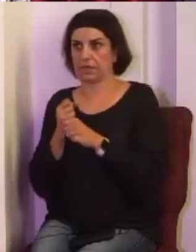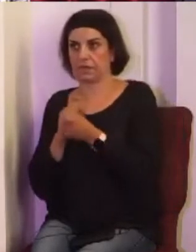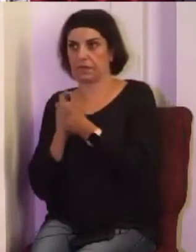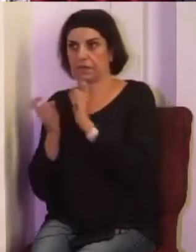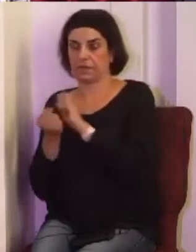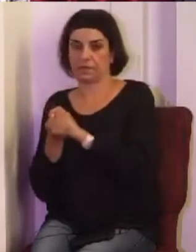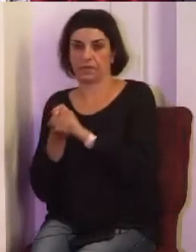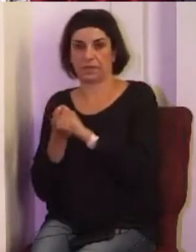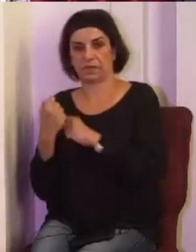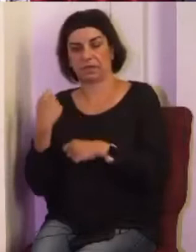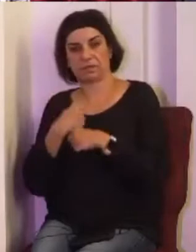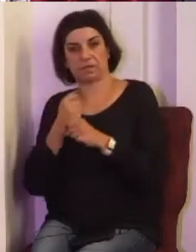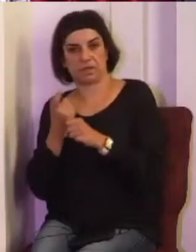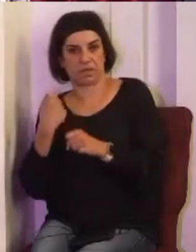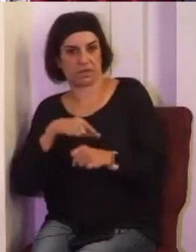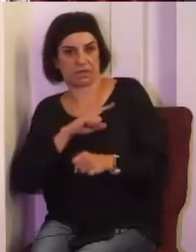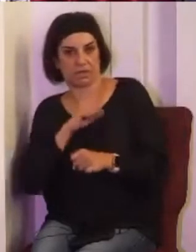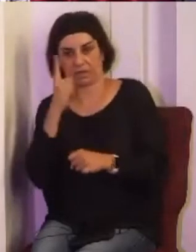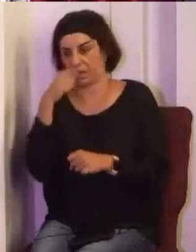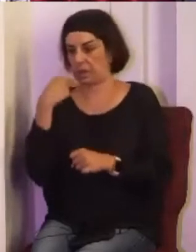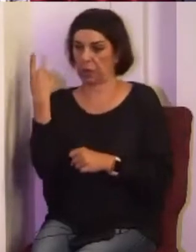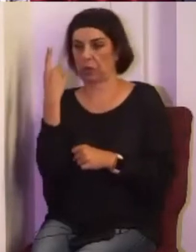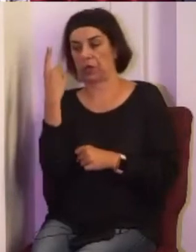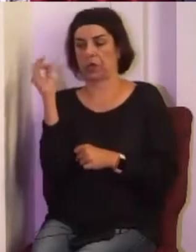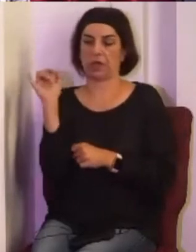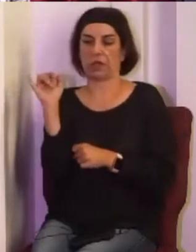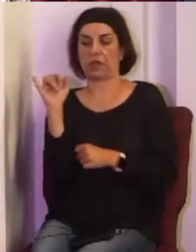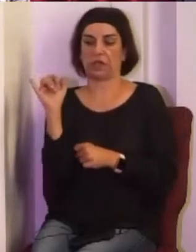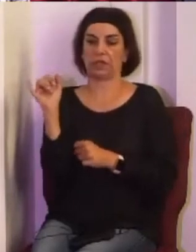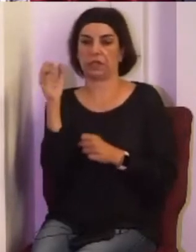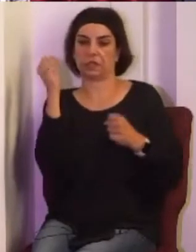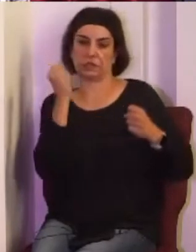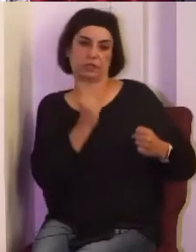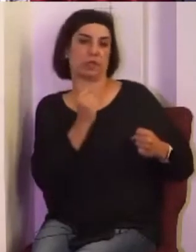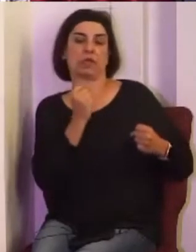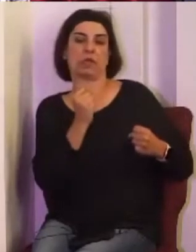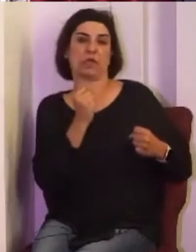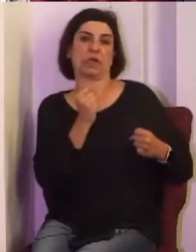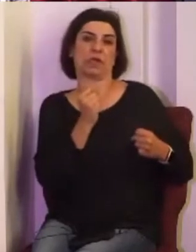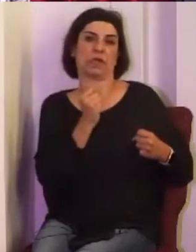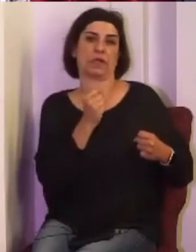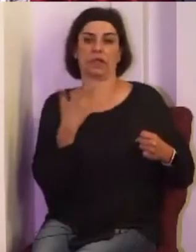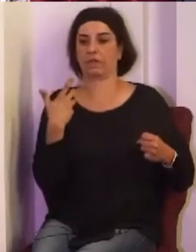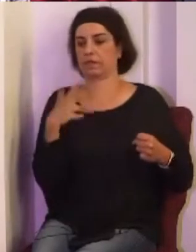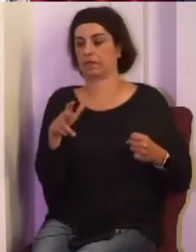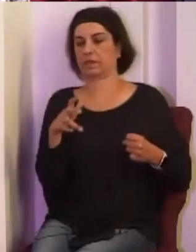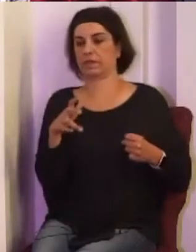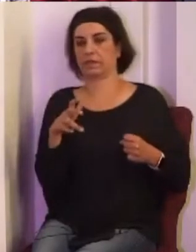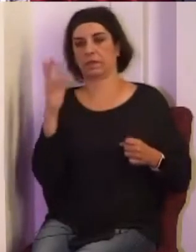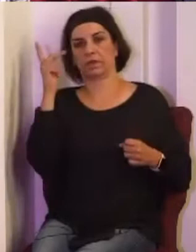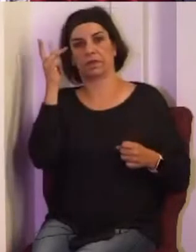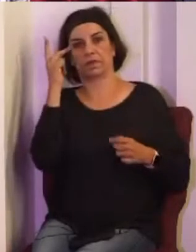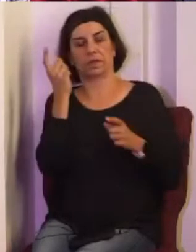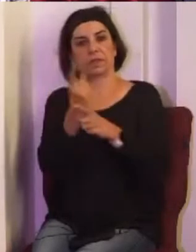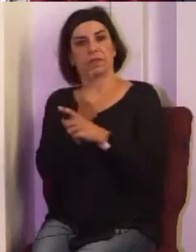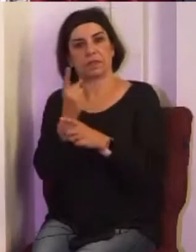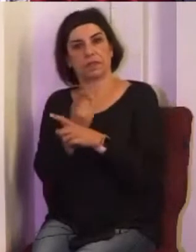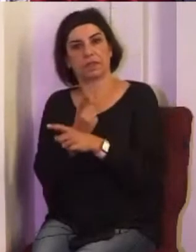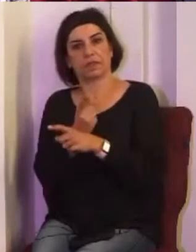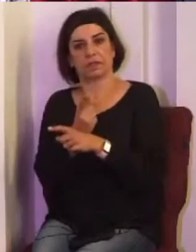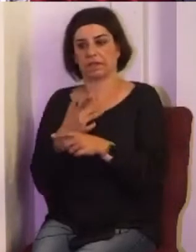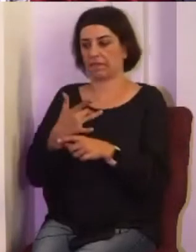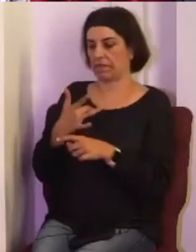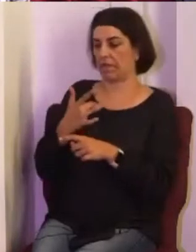look strong to other nations. They didn't want to be so politically correct because they felt that made us look